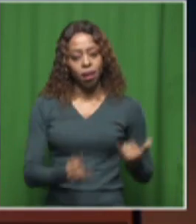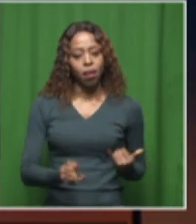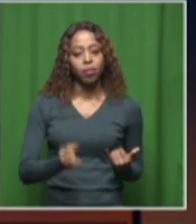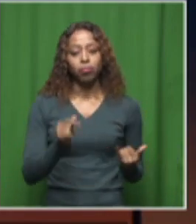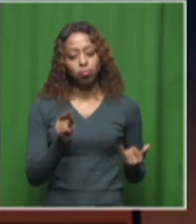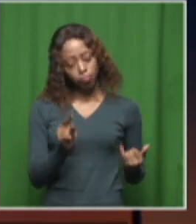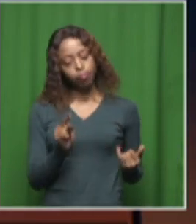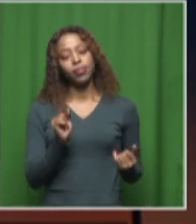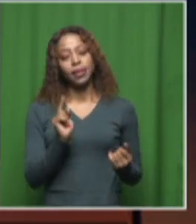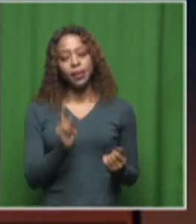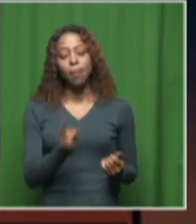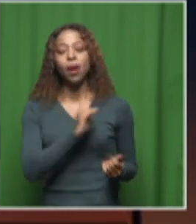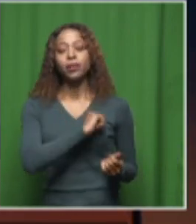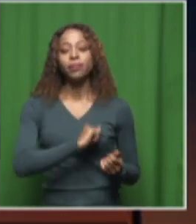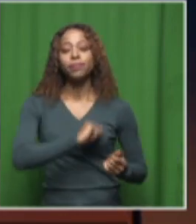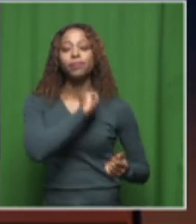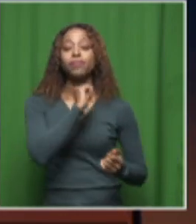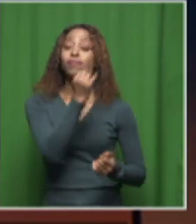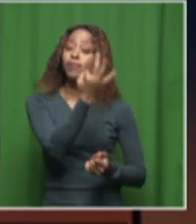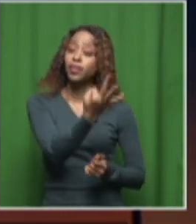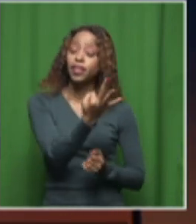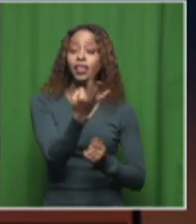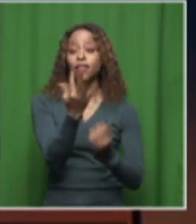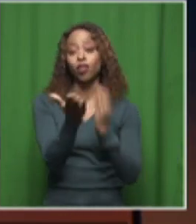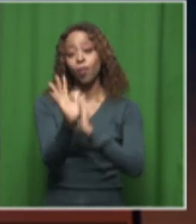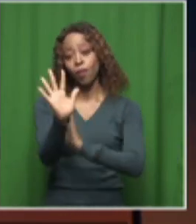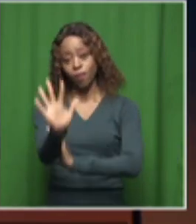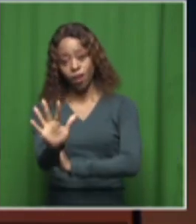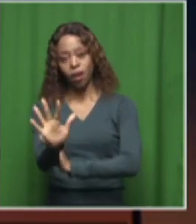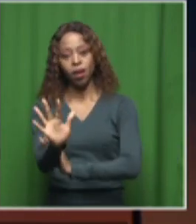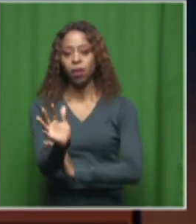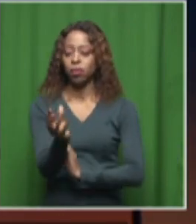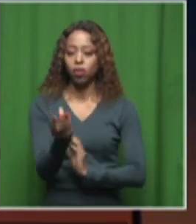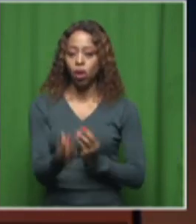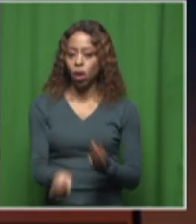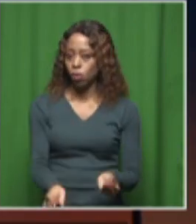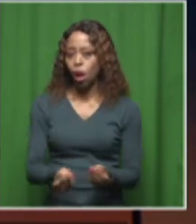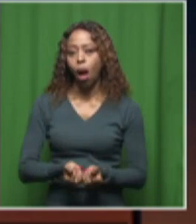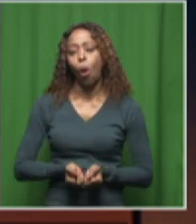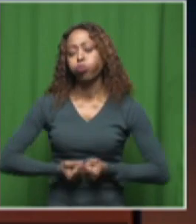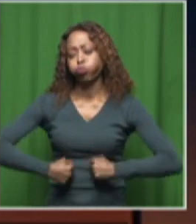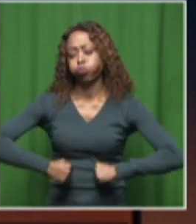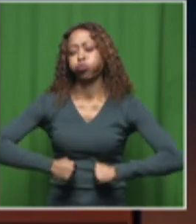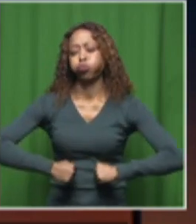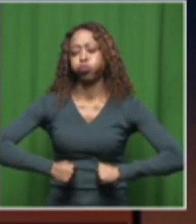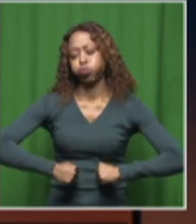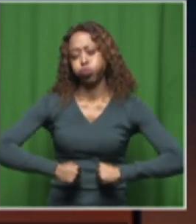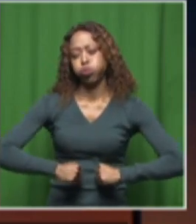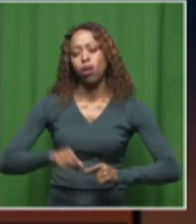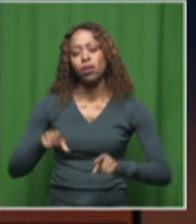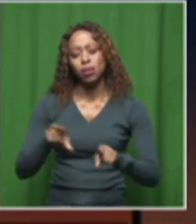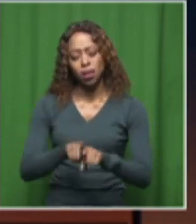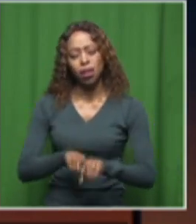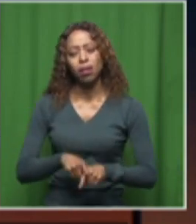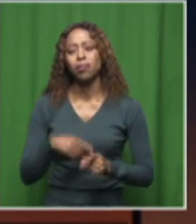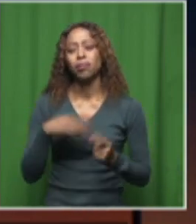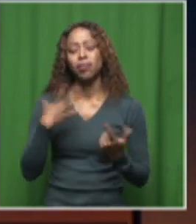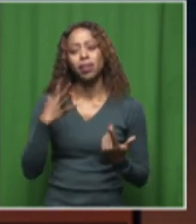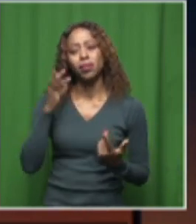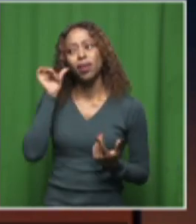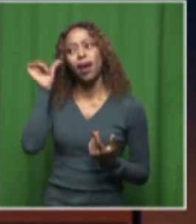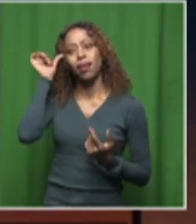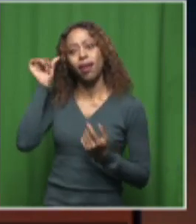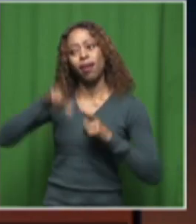think 3 out of 5 kids right now are battling with childhood obesity. And remember, obese kids are more likely to become obese adults. So it's